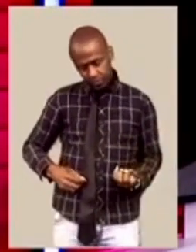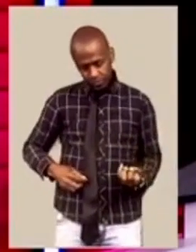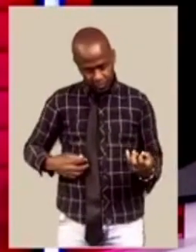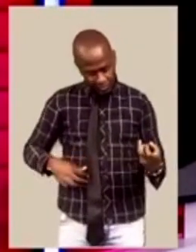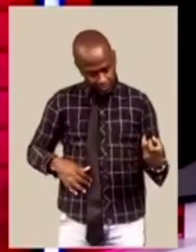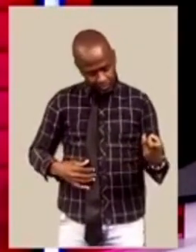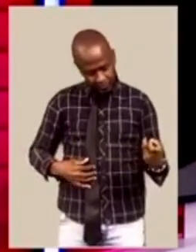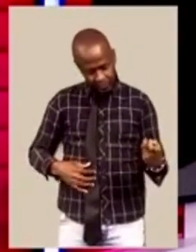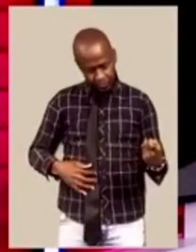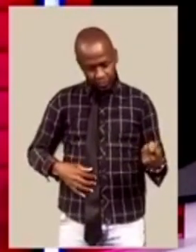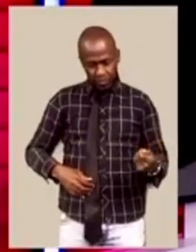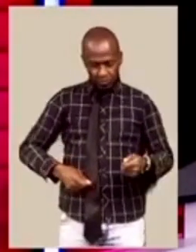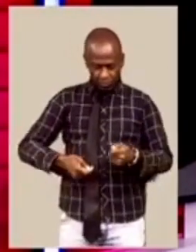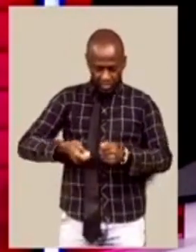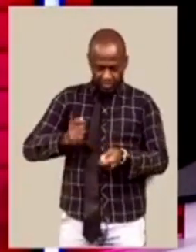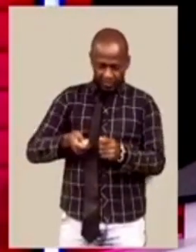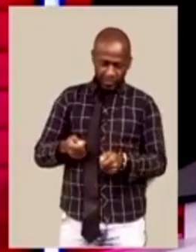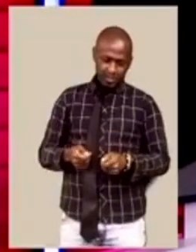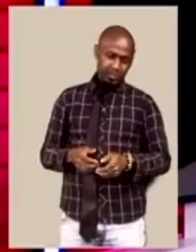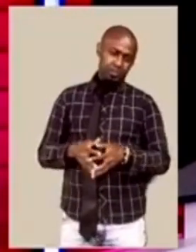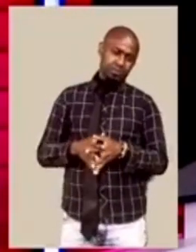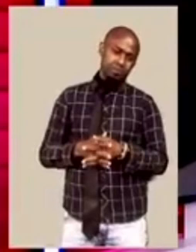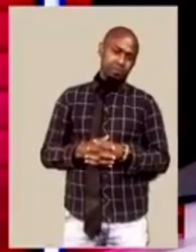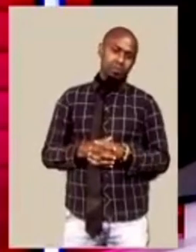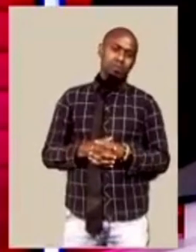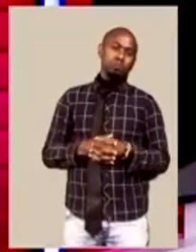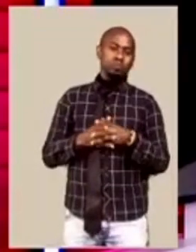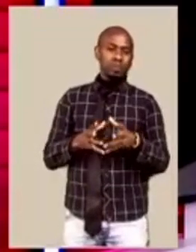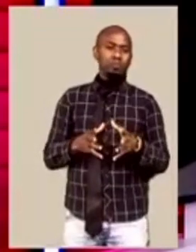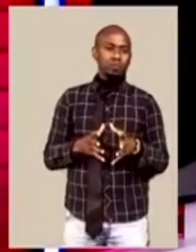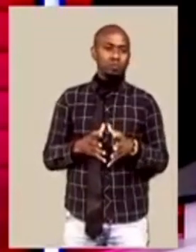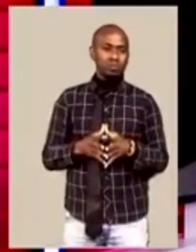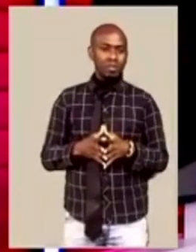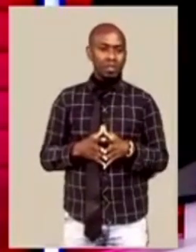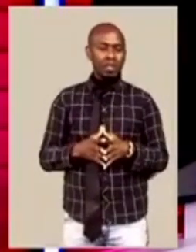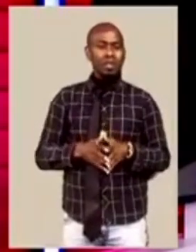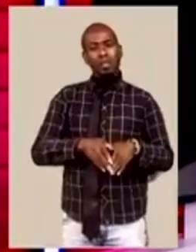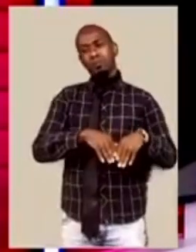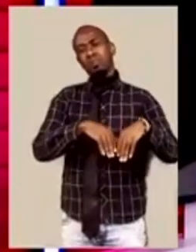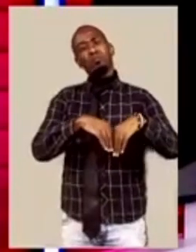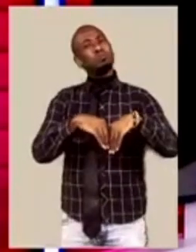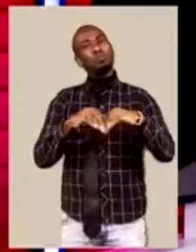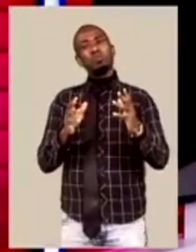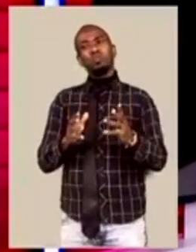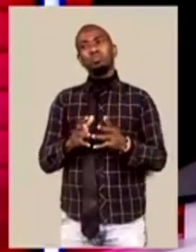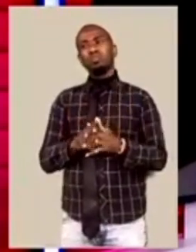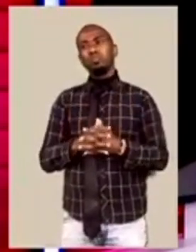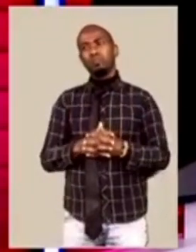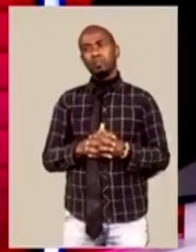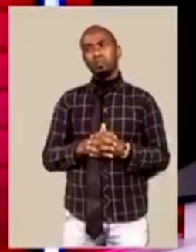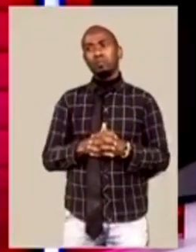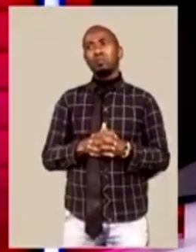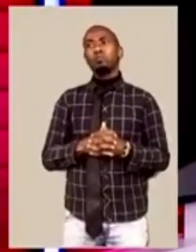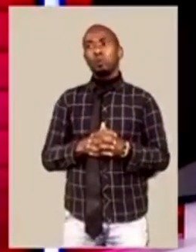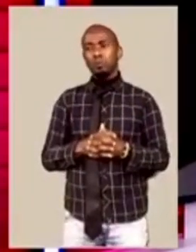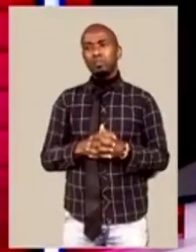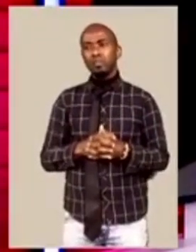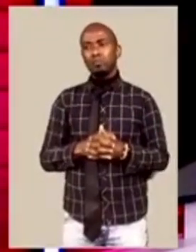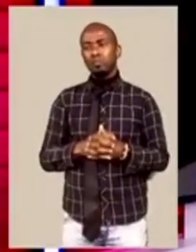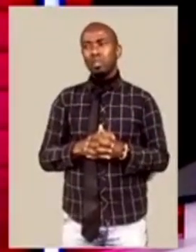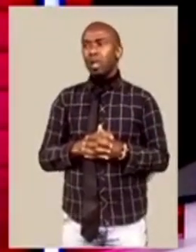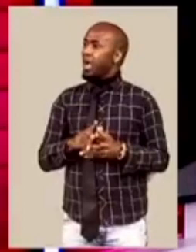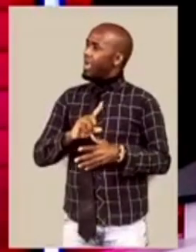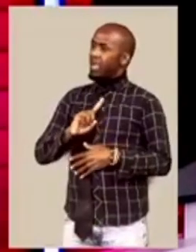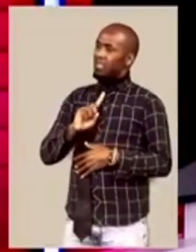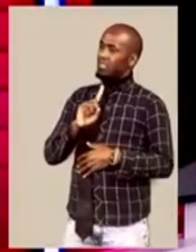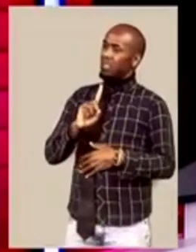Now, I'm saying, go to America and name your money. Baba Rasimpiwe Shemme want to